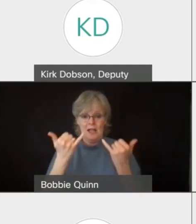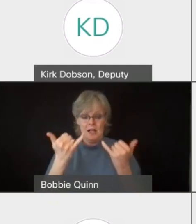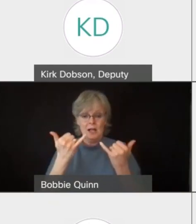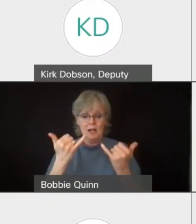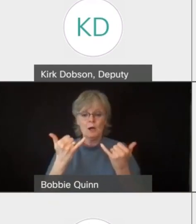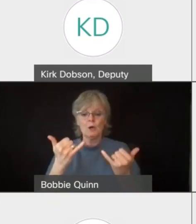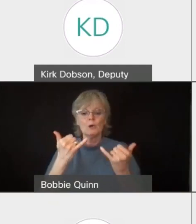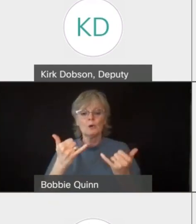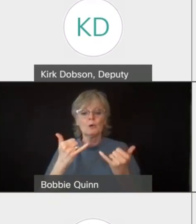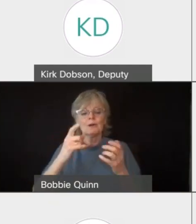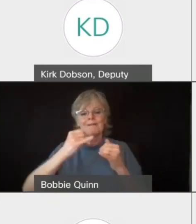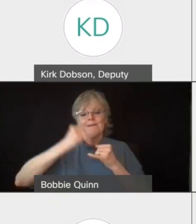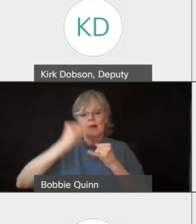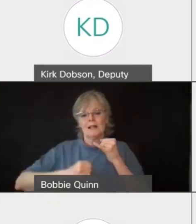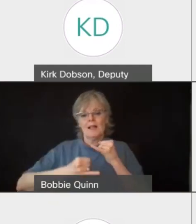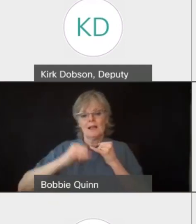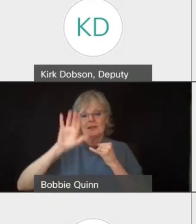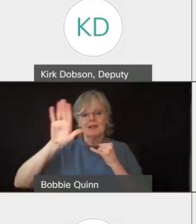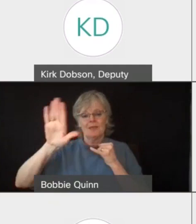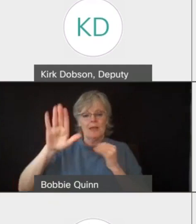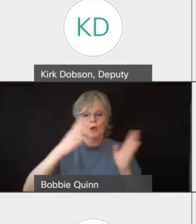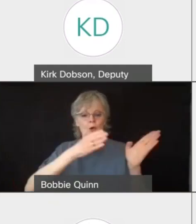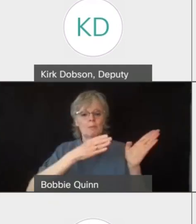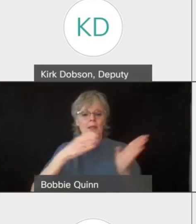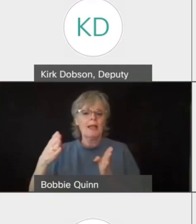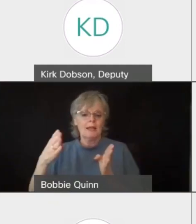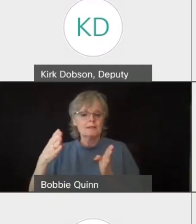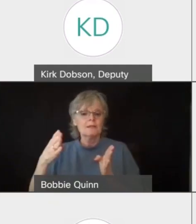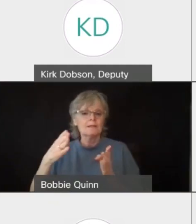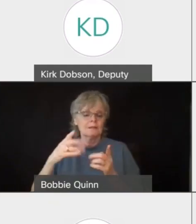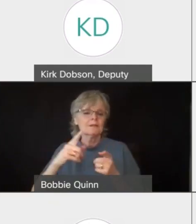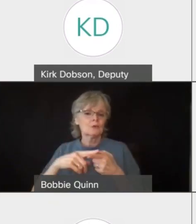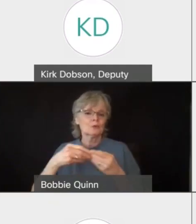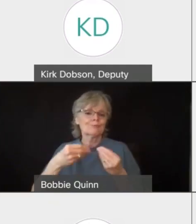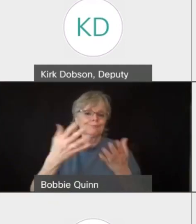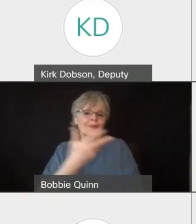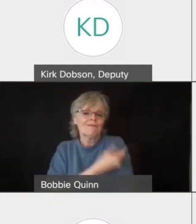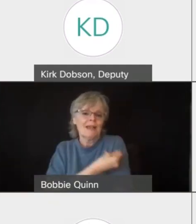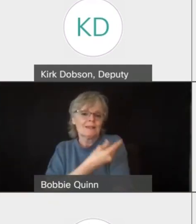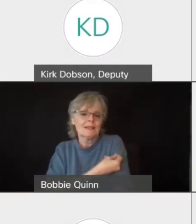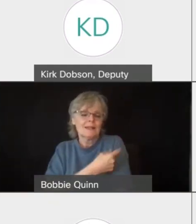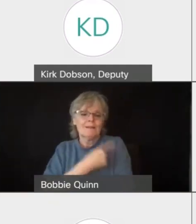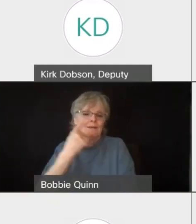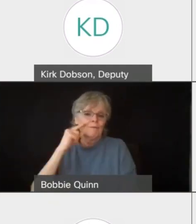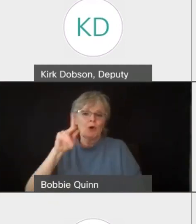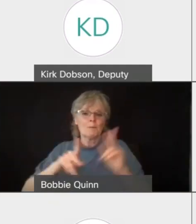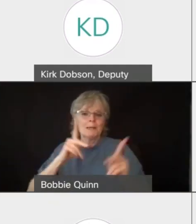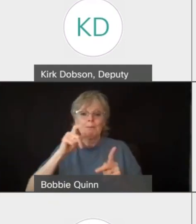of finalizing their plans to deliver vaccinations to people who cannot leave their